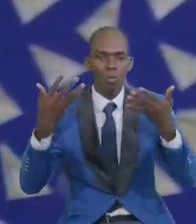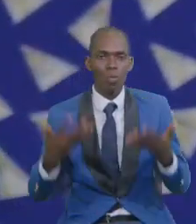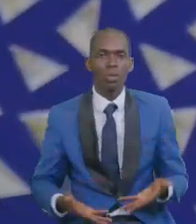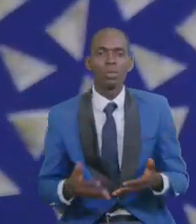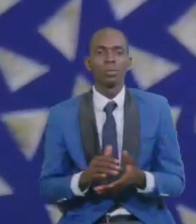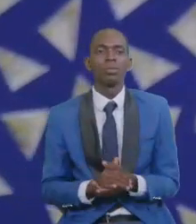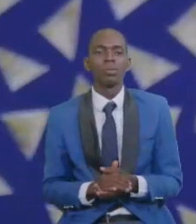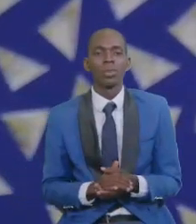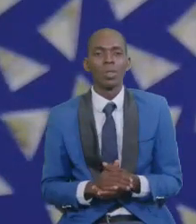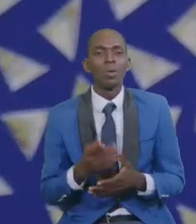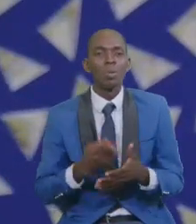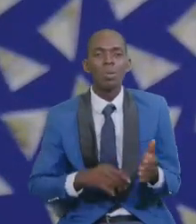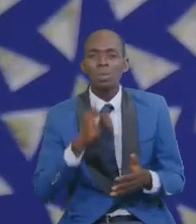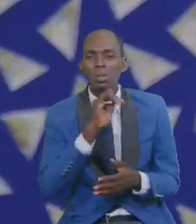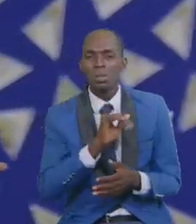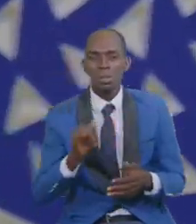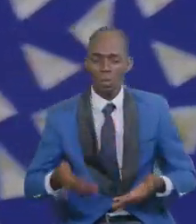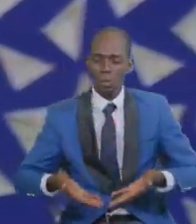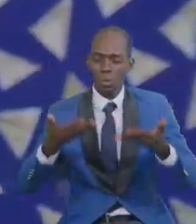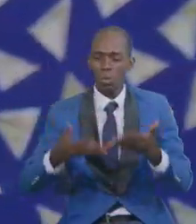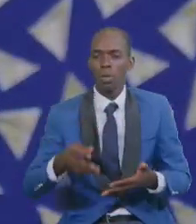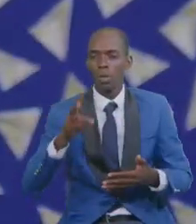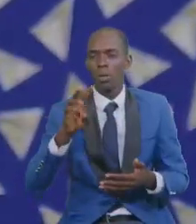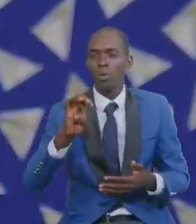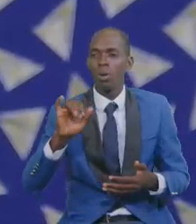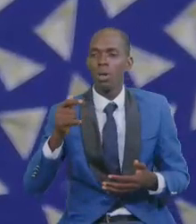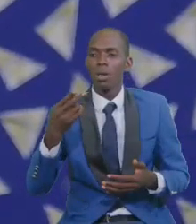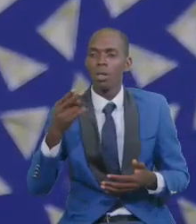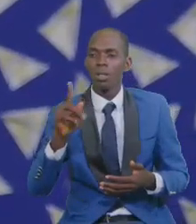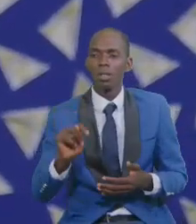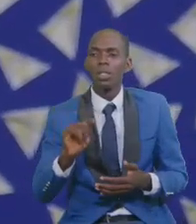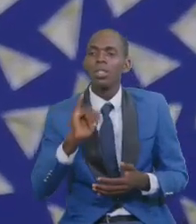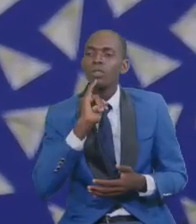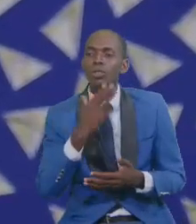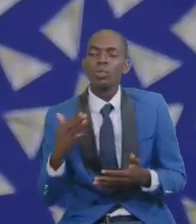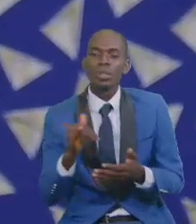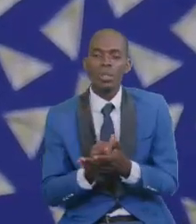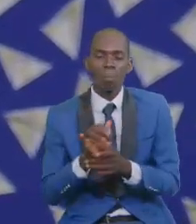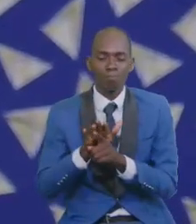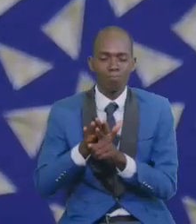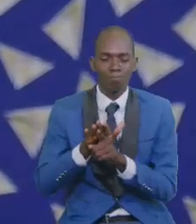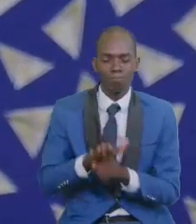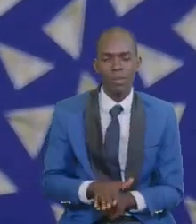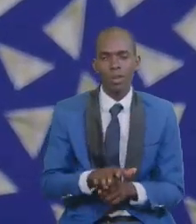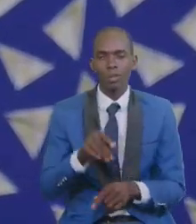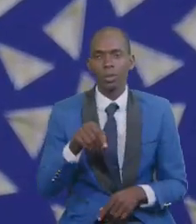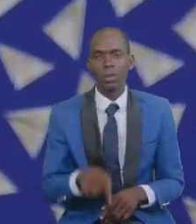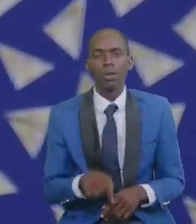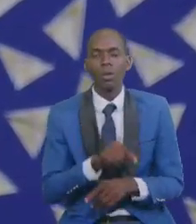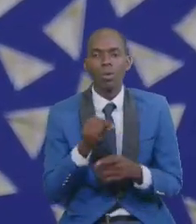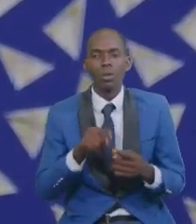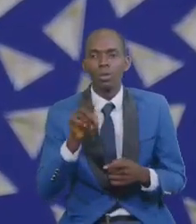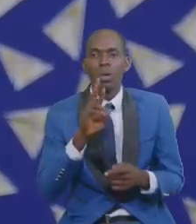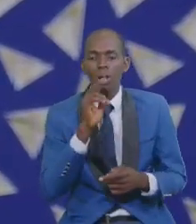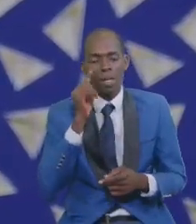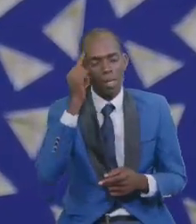What's a weight? It's something that presses you down. When you're thinking of